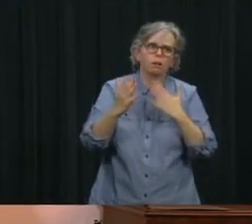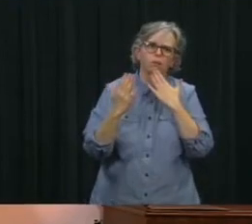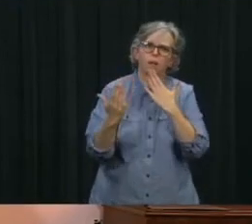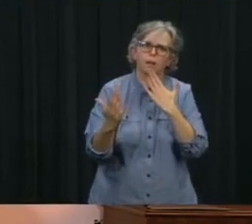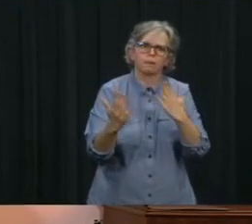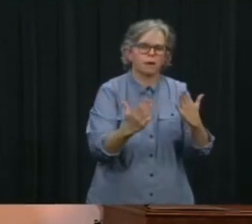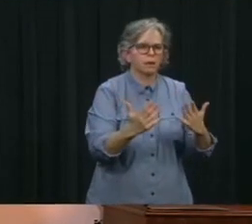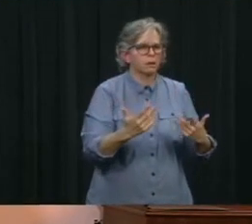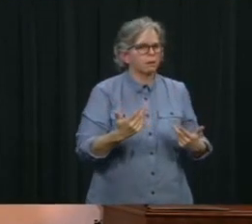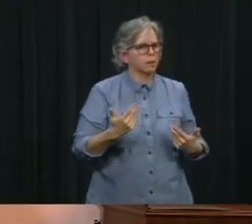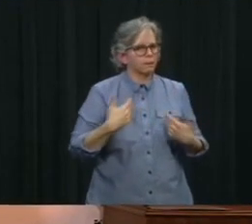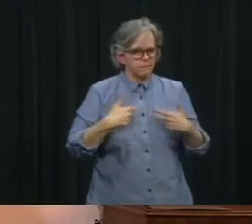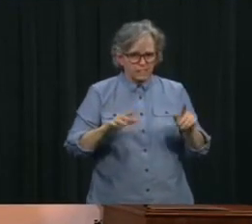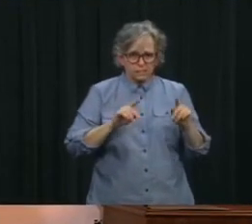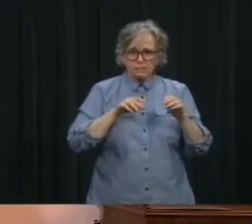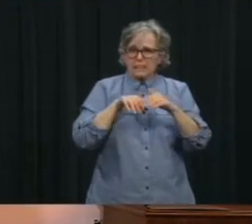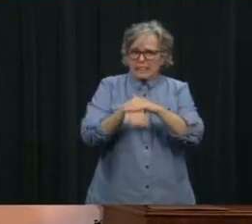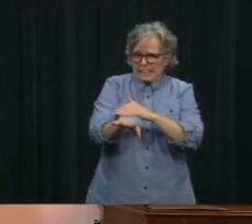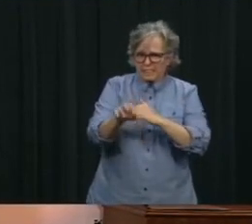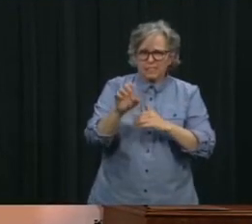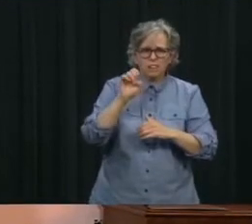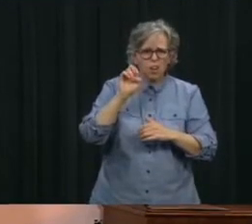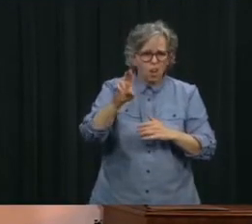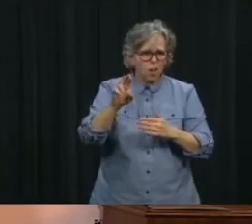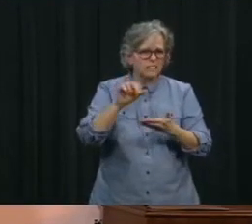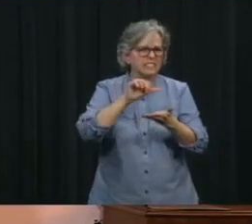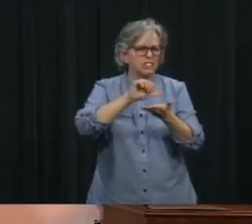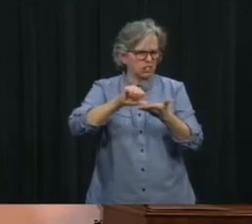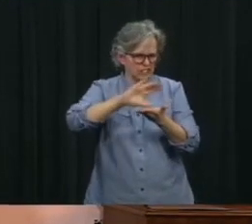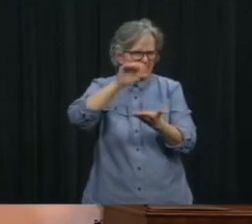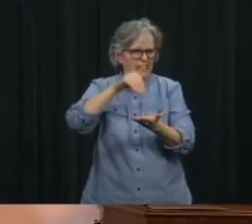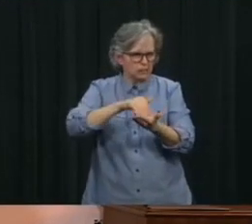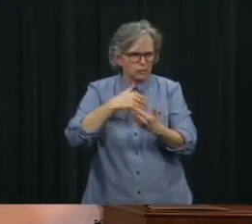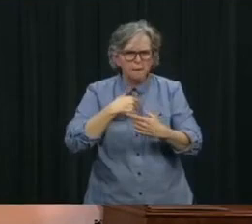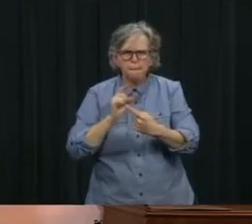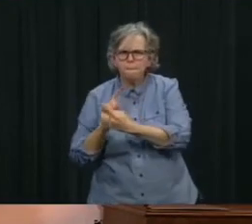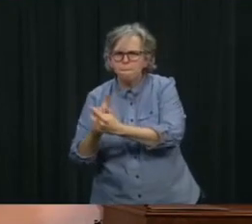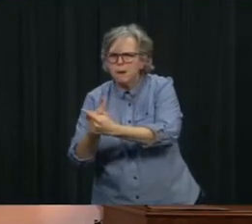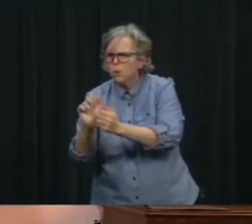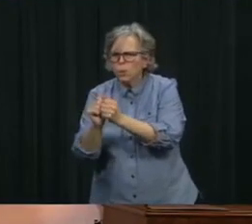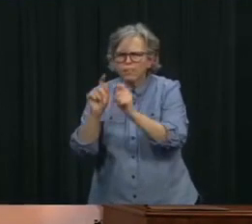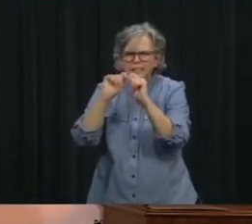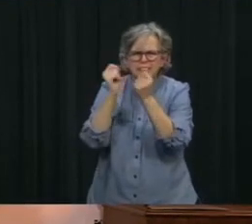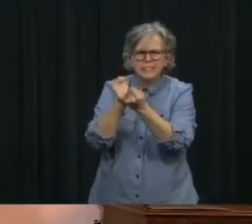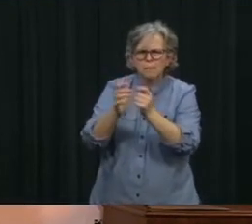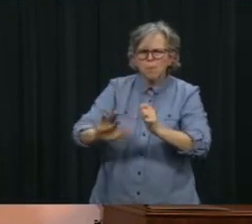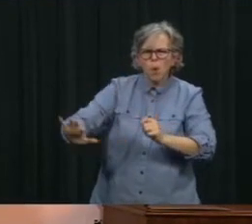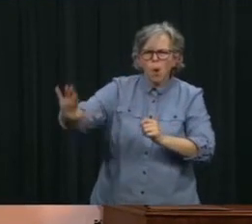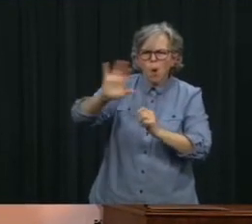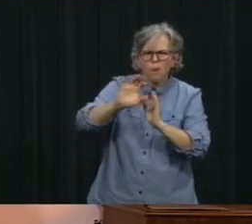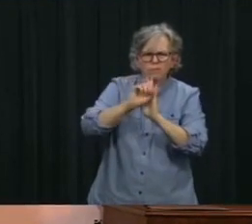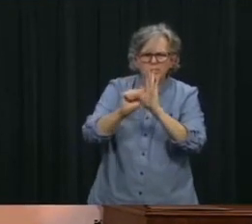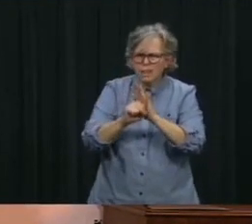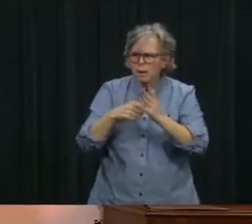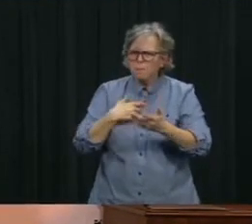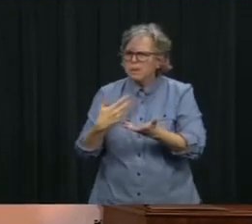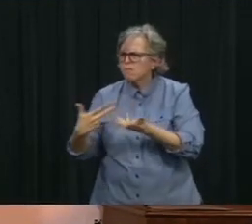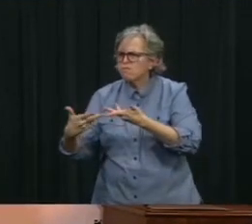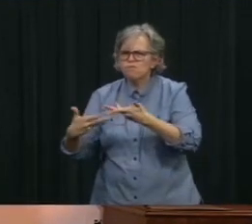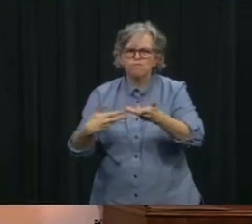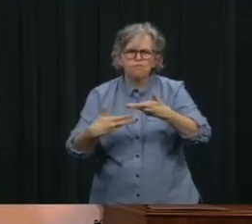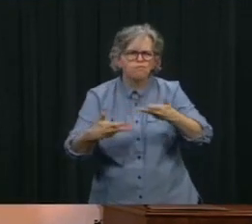center yesterday to meet with my team and teams from a number of areas across the state who do the incident